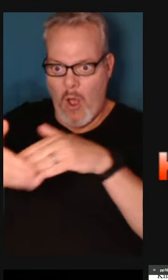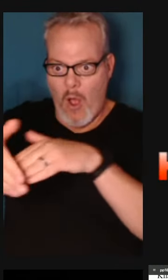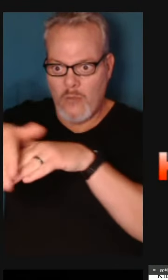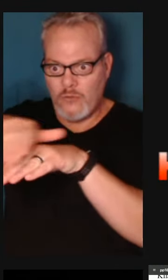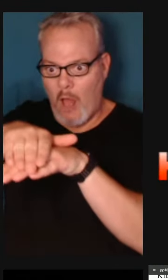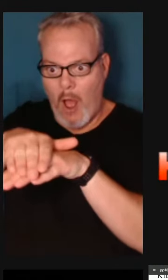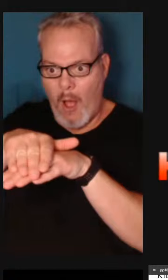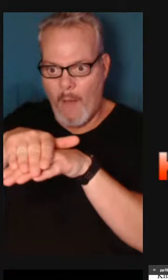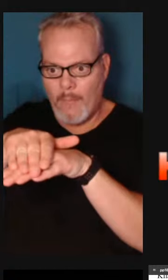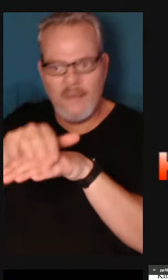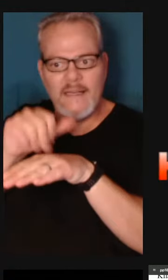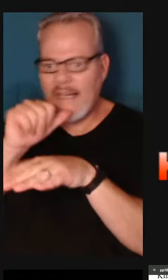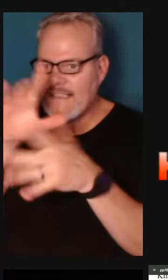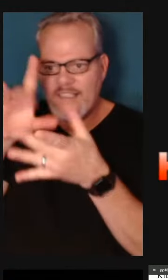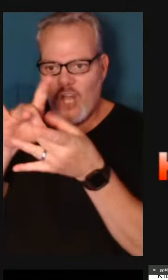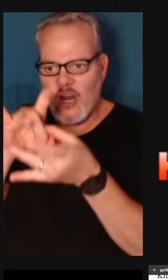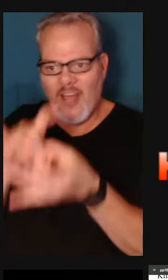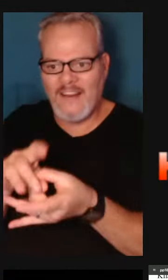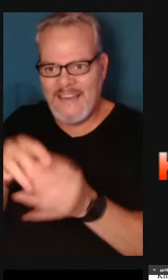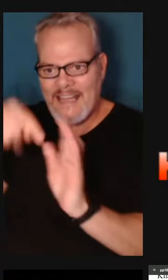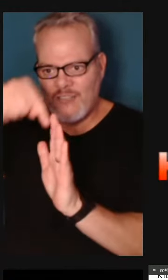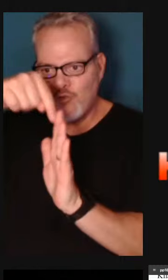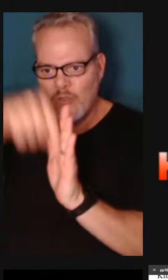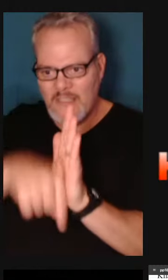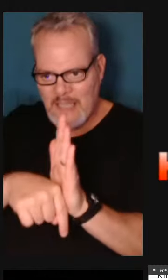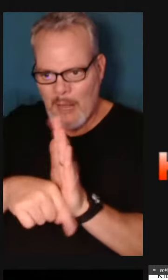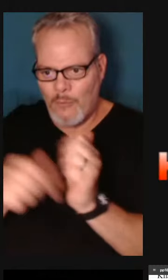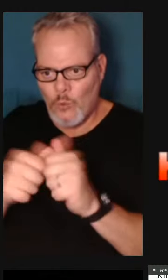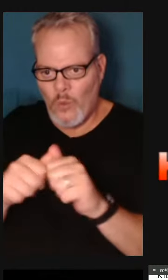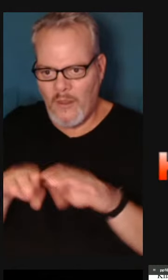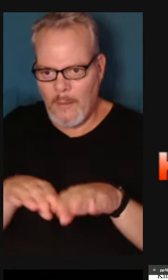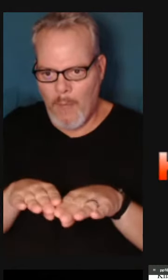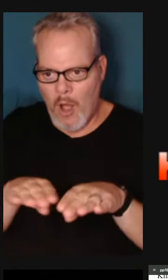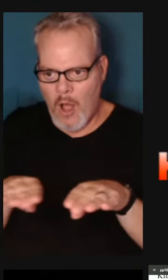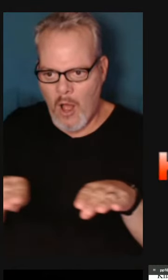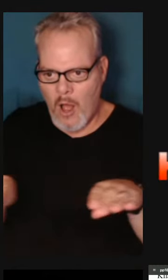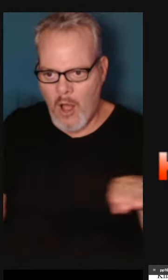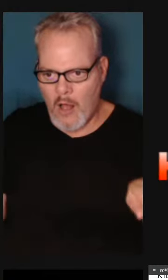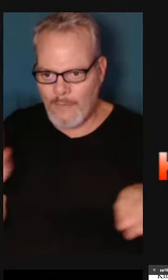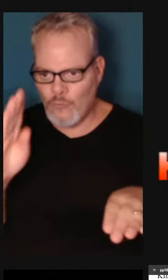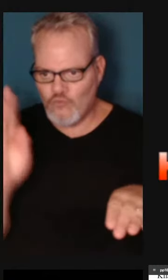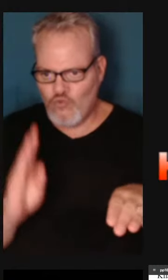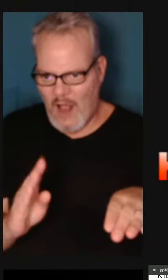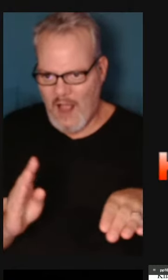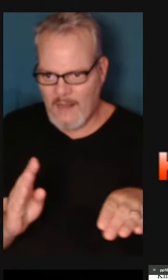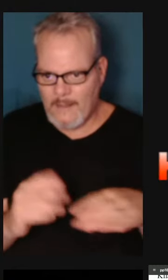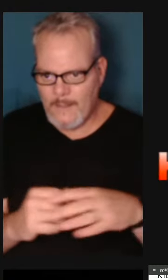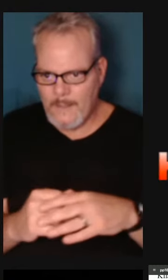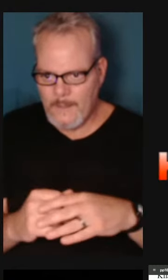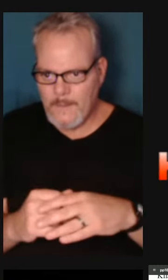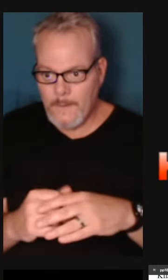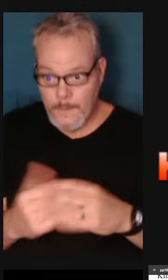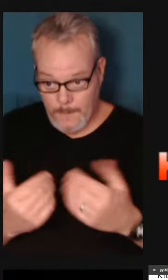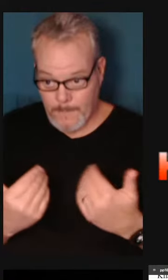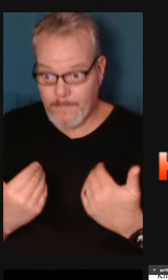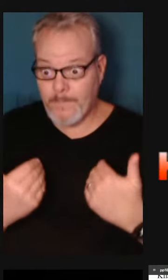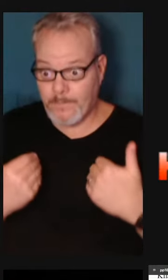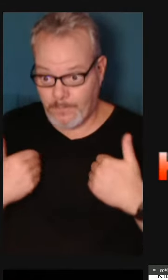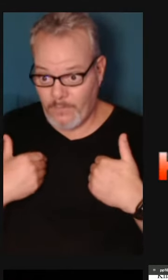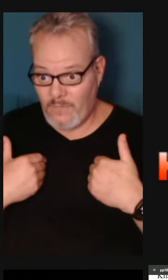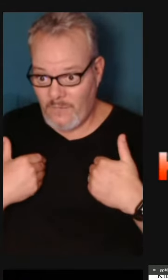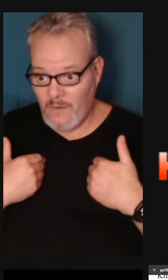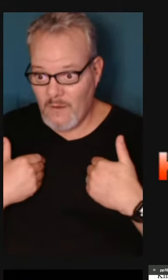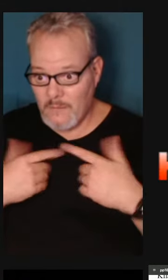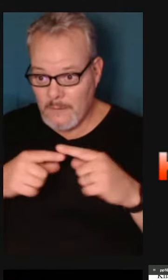not connect at depth to this bottom crack and bottom layer. There are splays that come